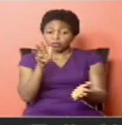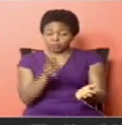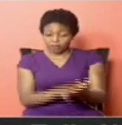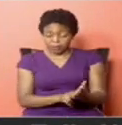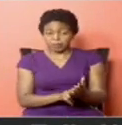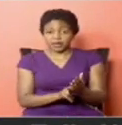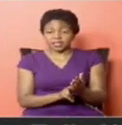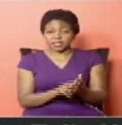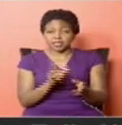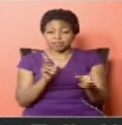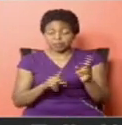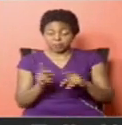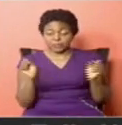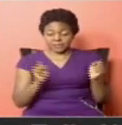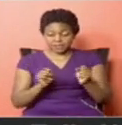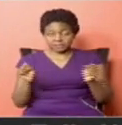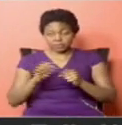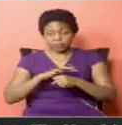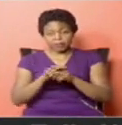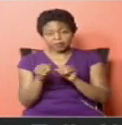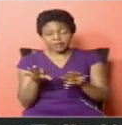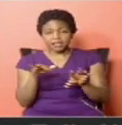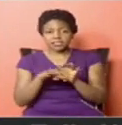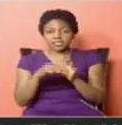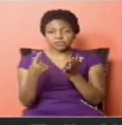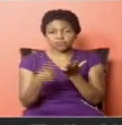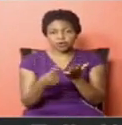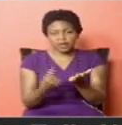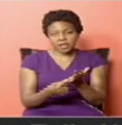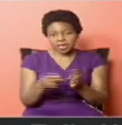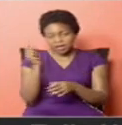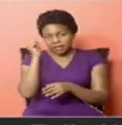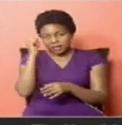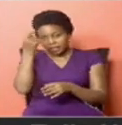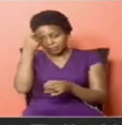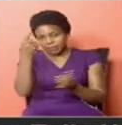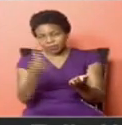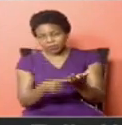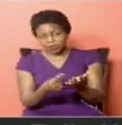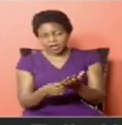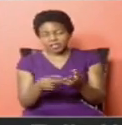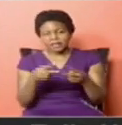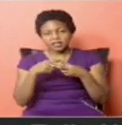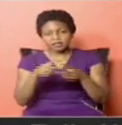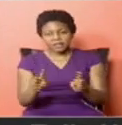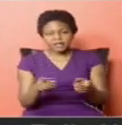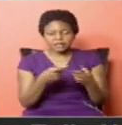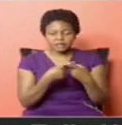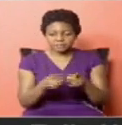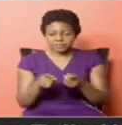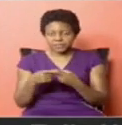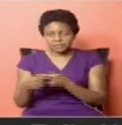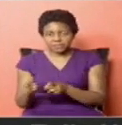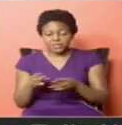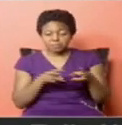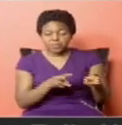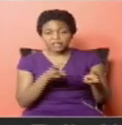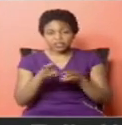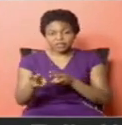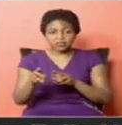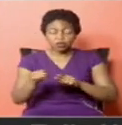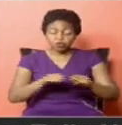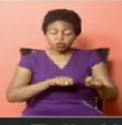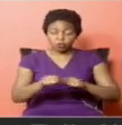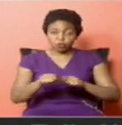of COVID cases in Uganda, the government of Uganda started a series of lockdown measures